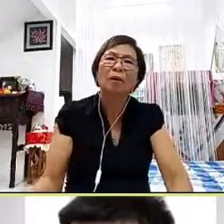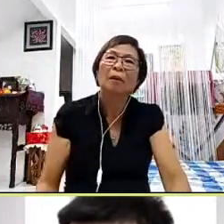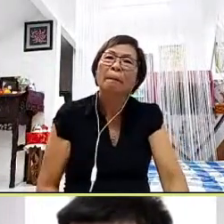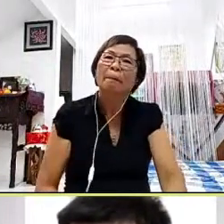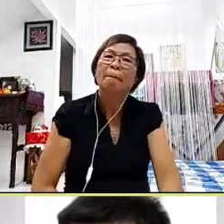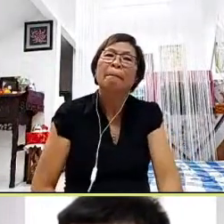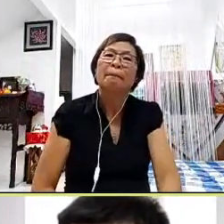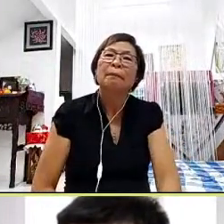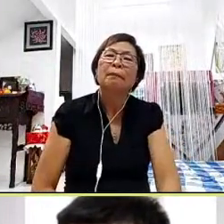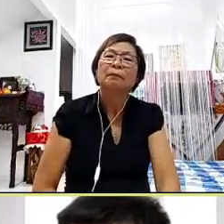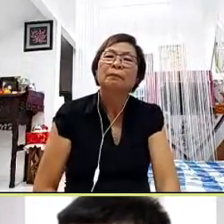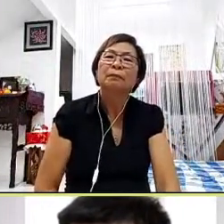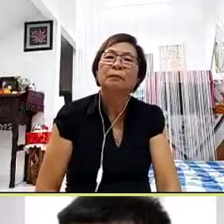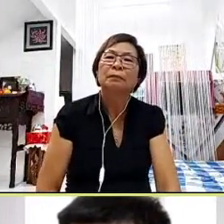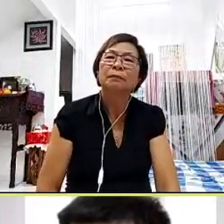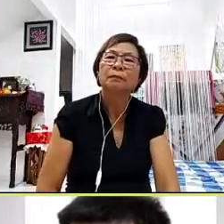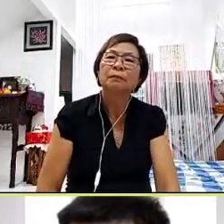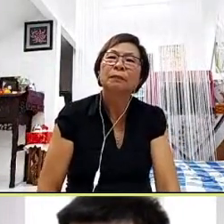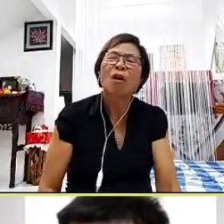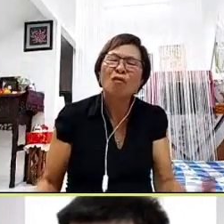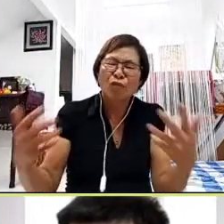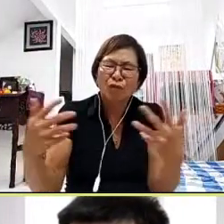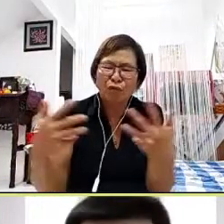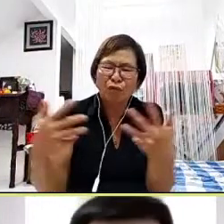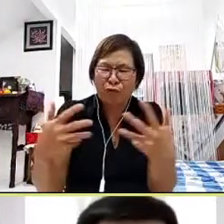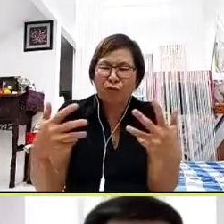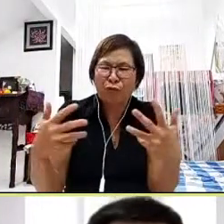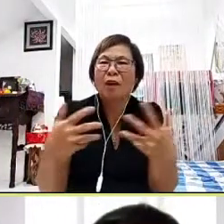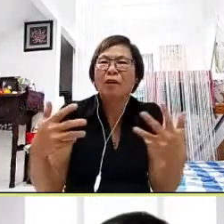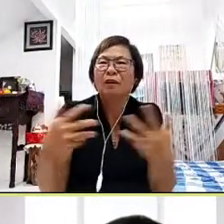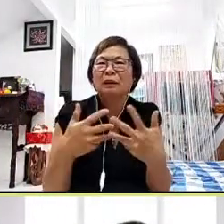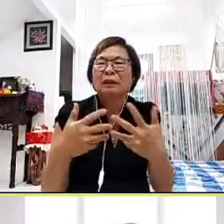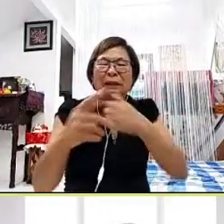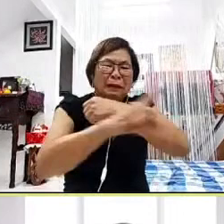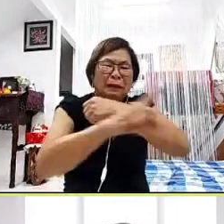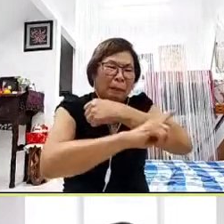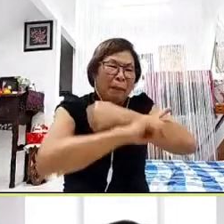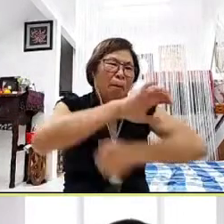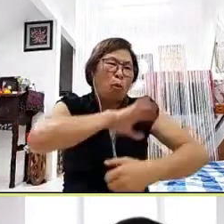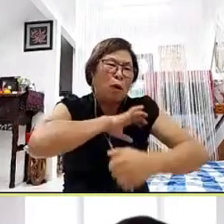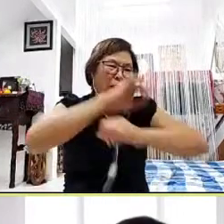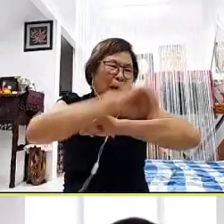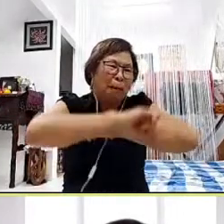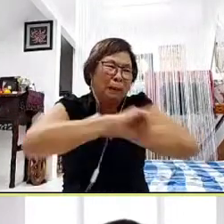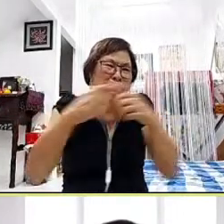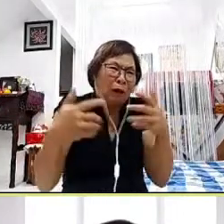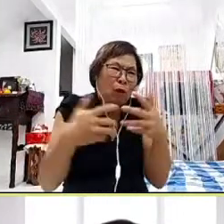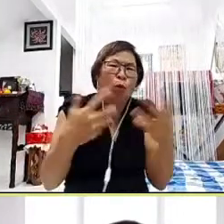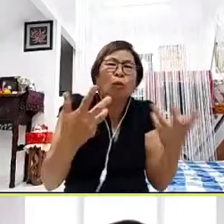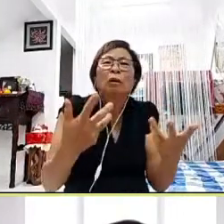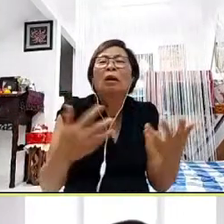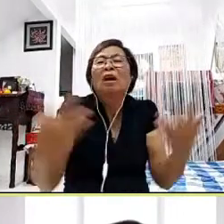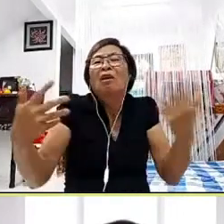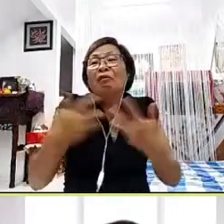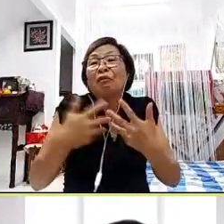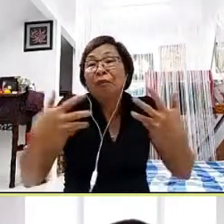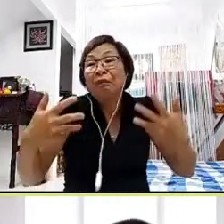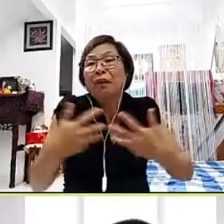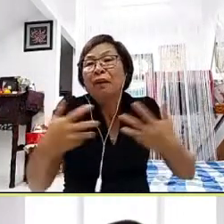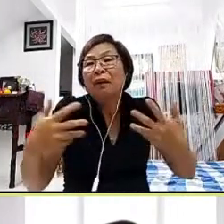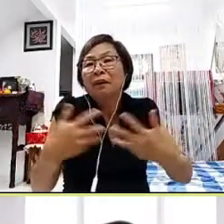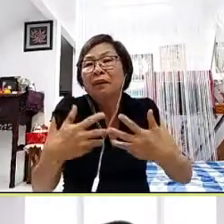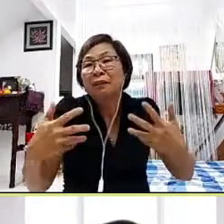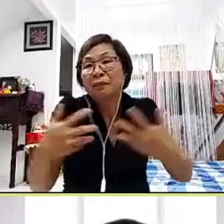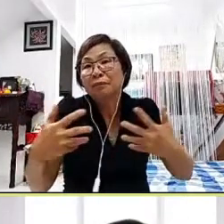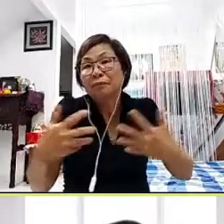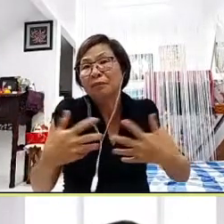the fear about being summoned or those things, you see that our fear is